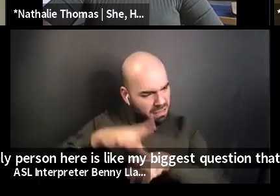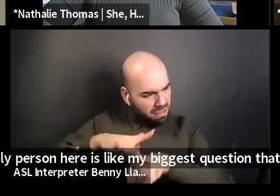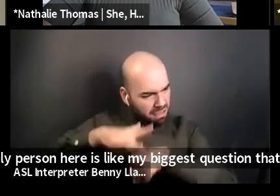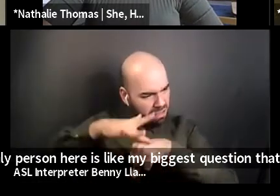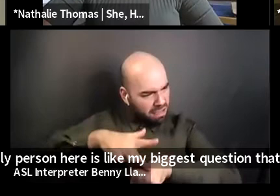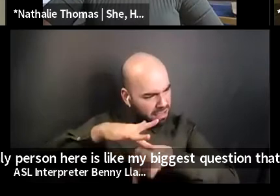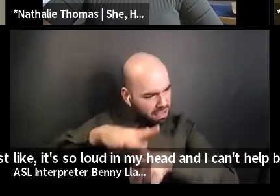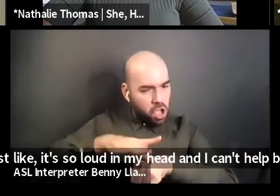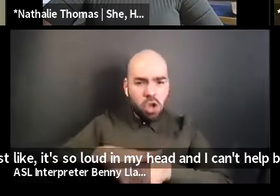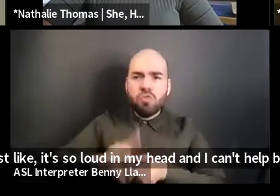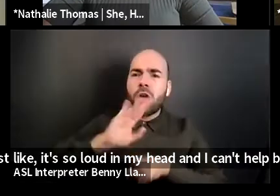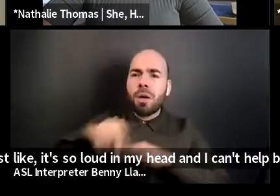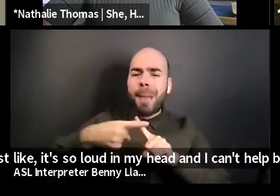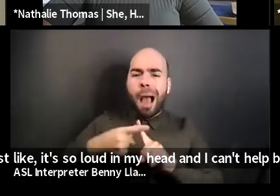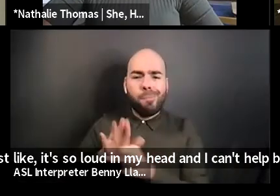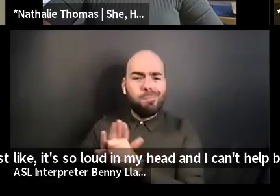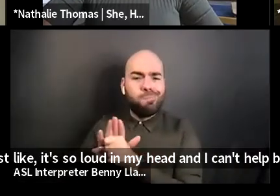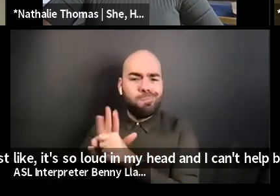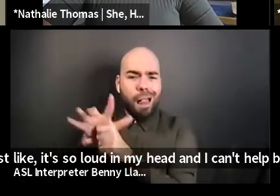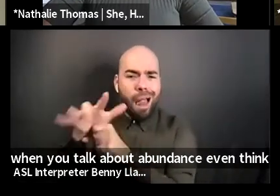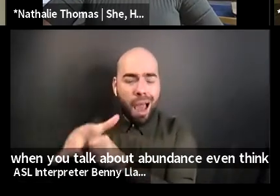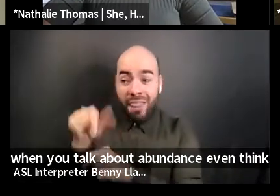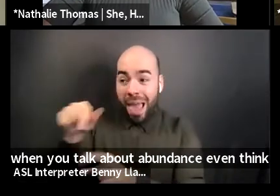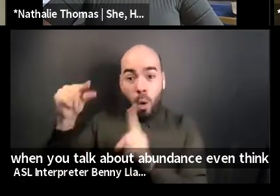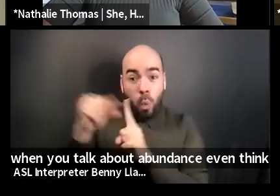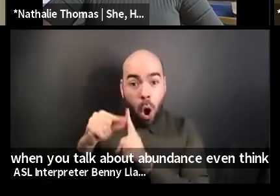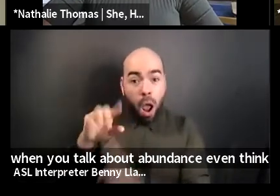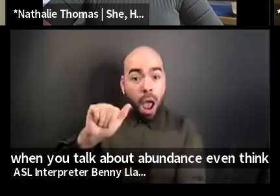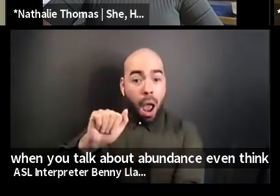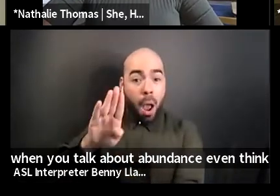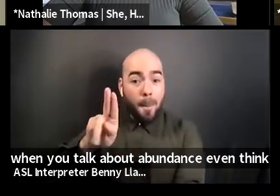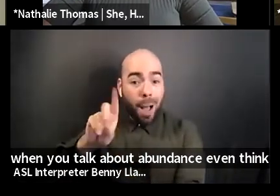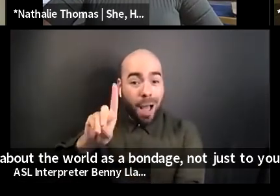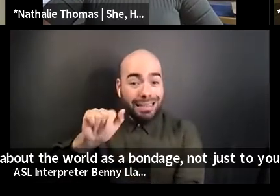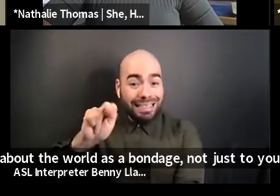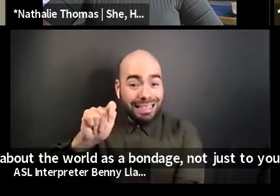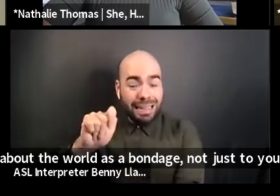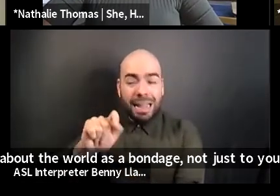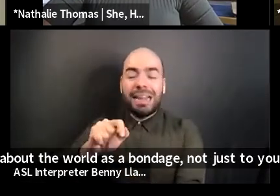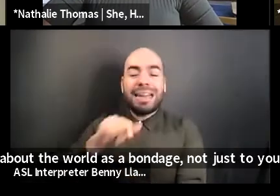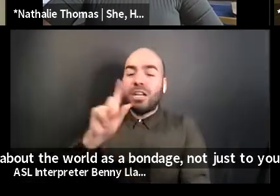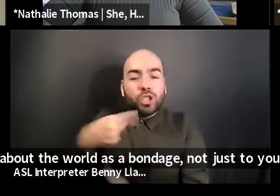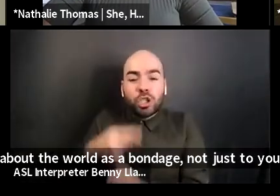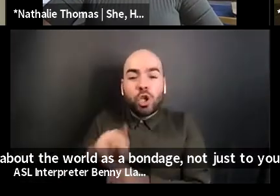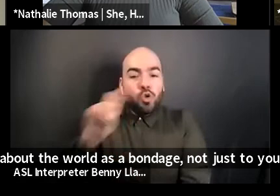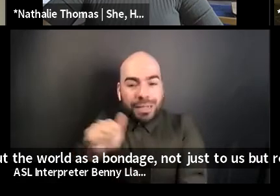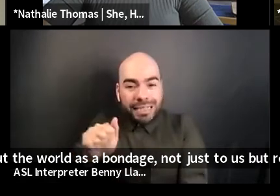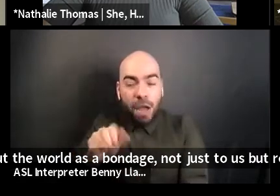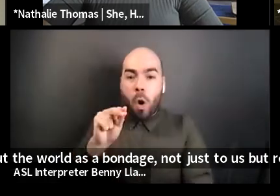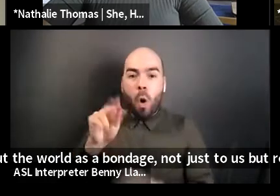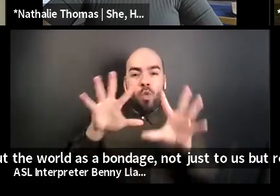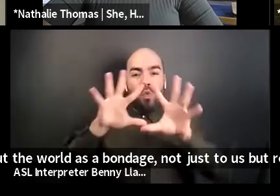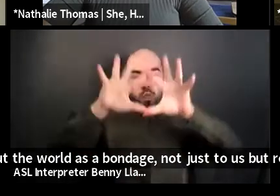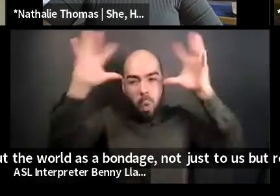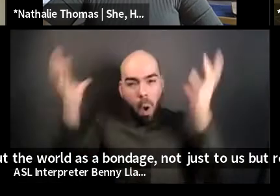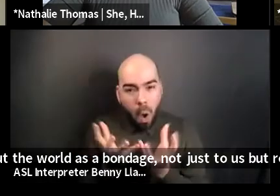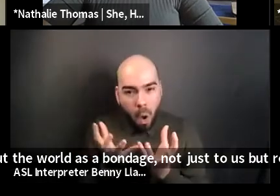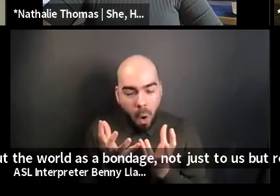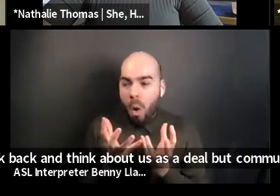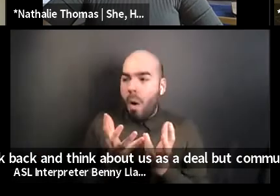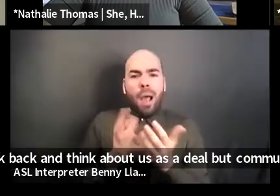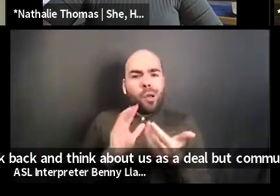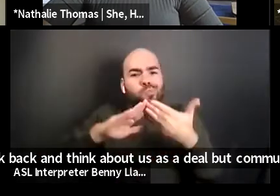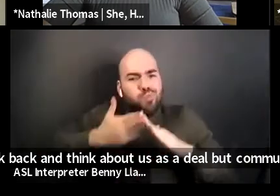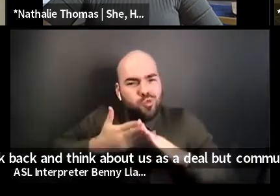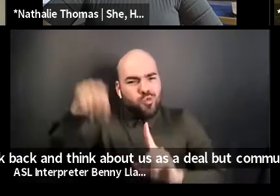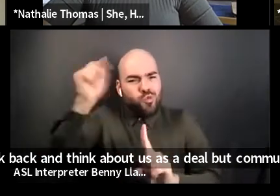talk about abundance, even think about the world as abundant, not just the US, but really think back and think about us as a global community, because if there's something